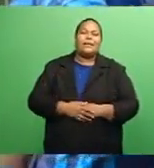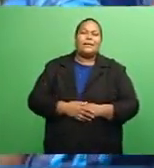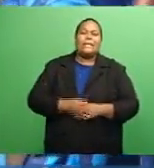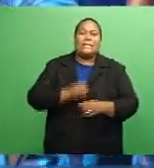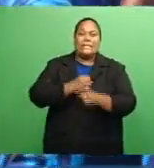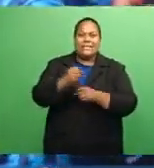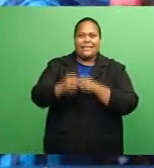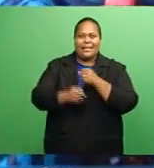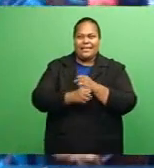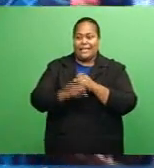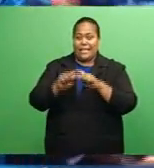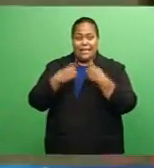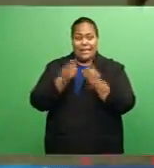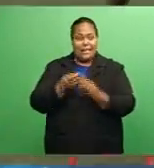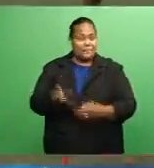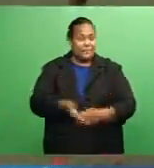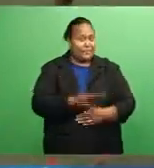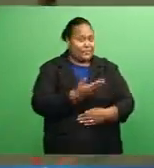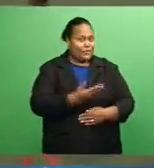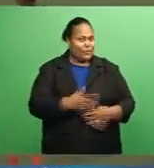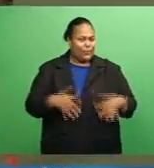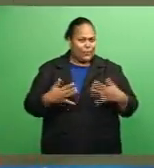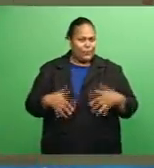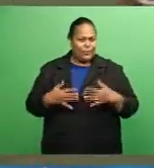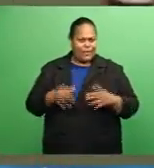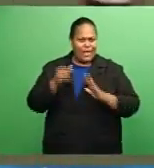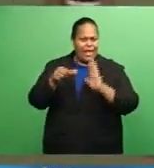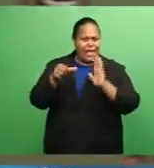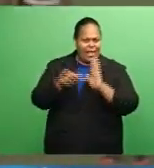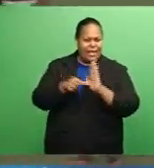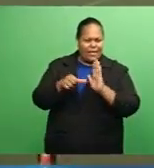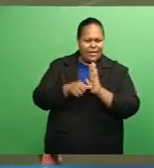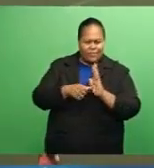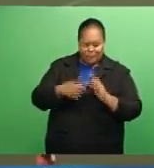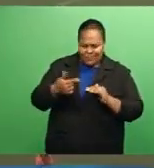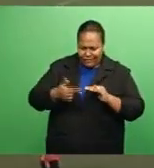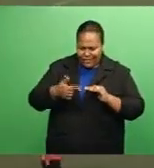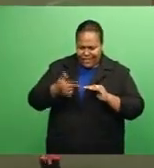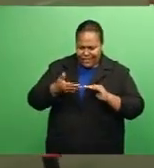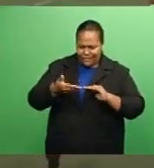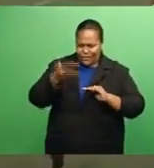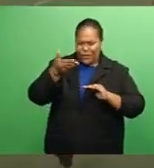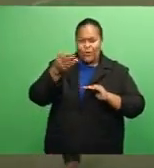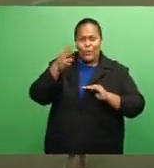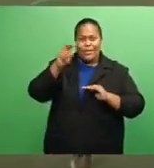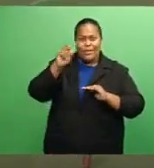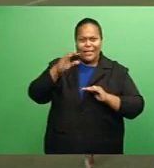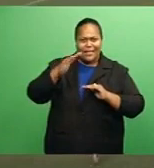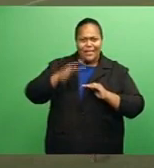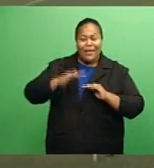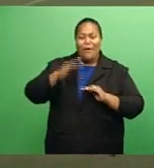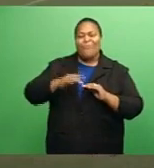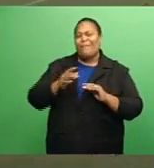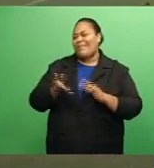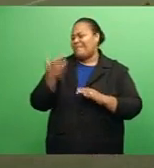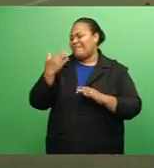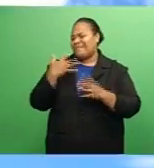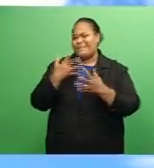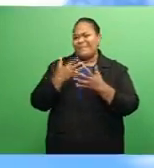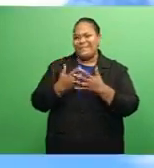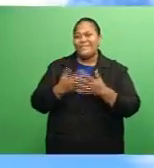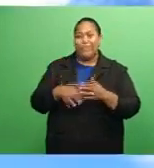The team has been fielding players with an age category of 17 to 20 in the past years. So we build